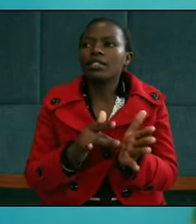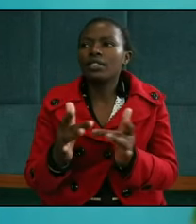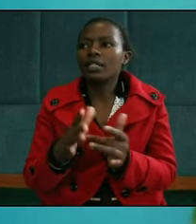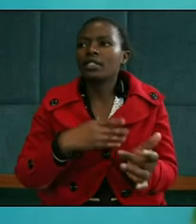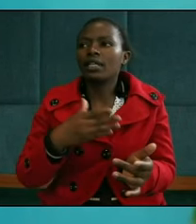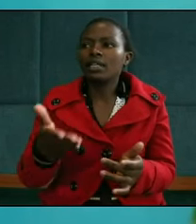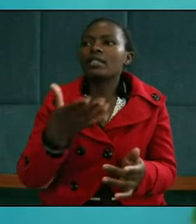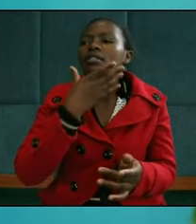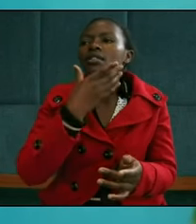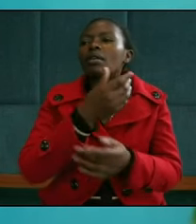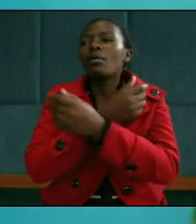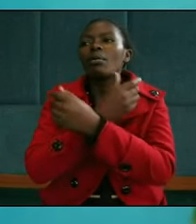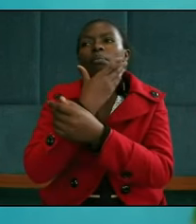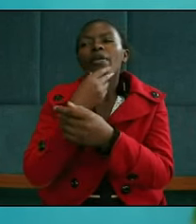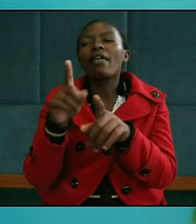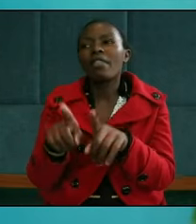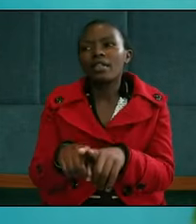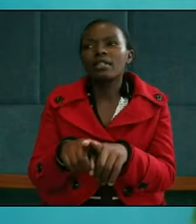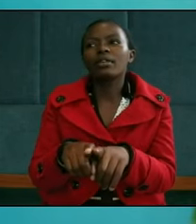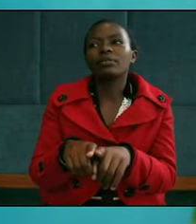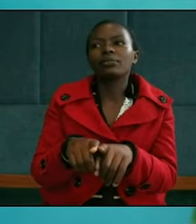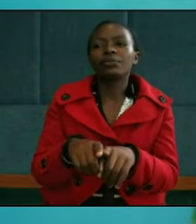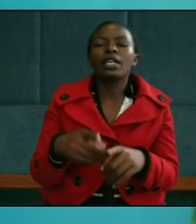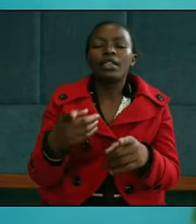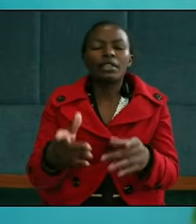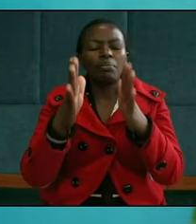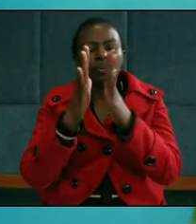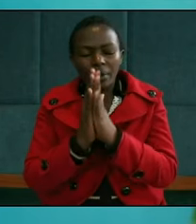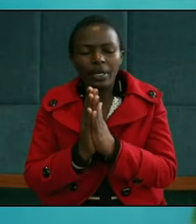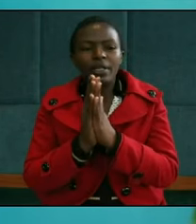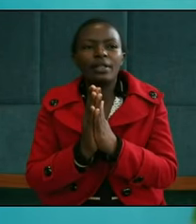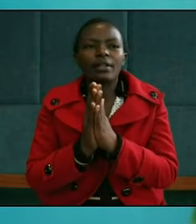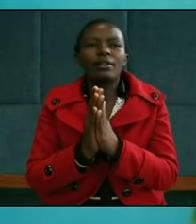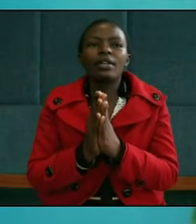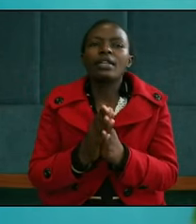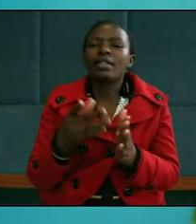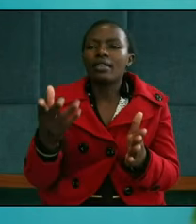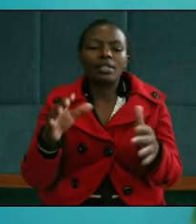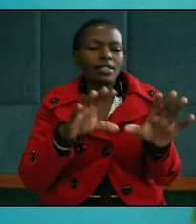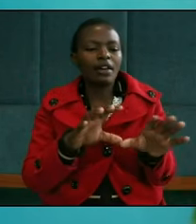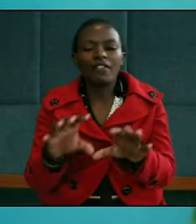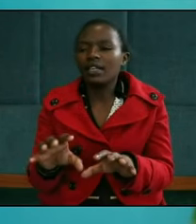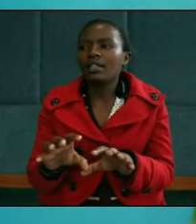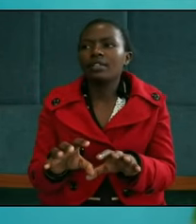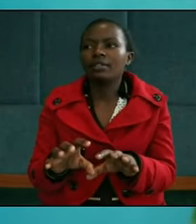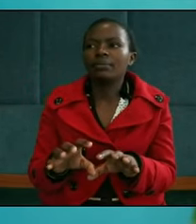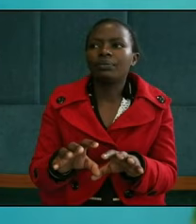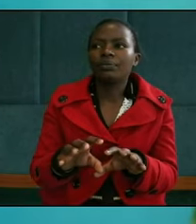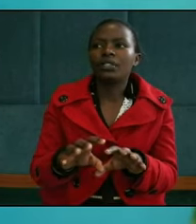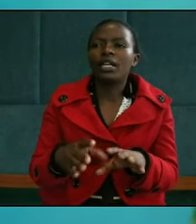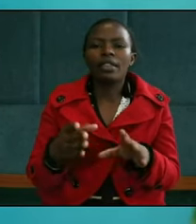was deep soul searching going on. They petitioned. They persevered. They